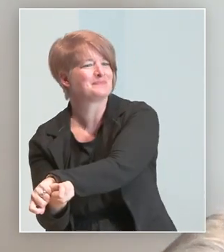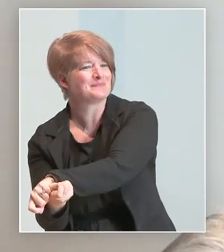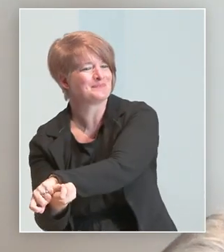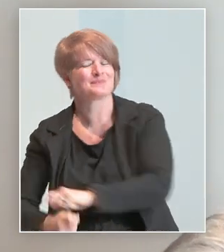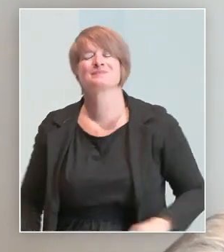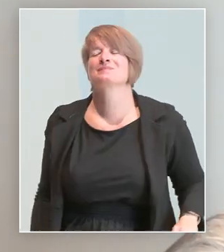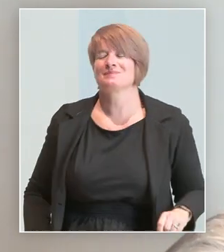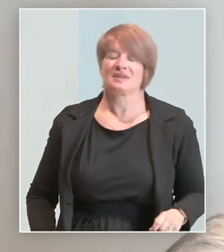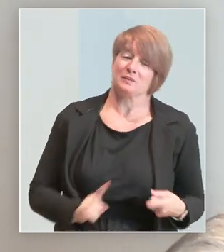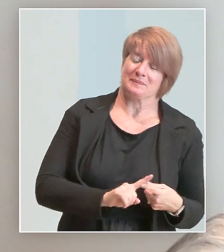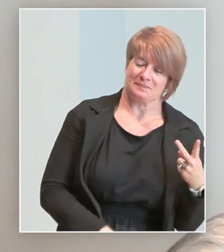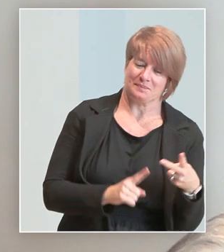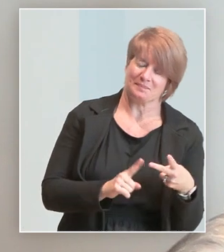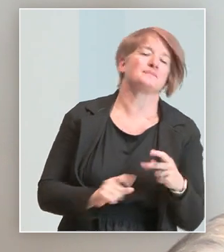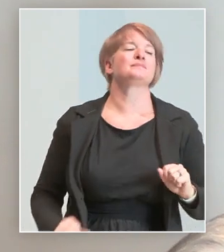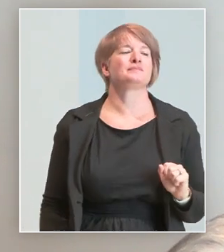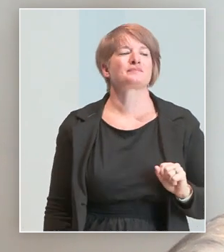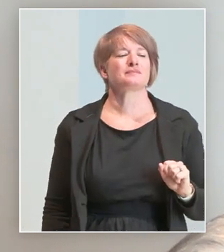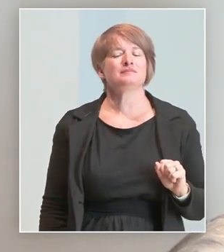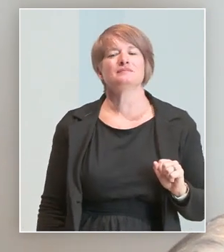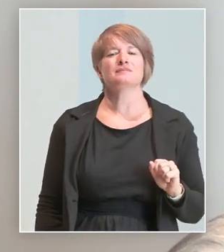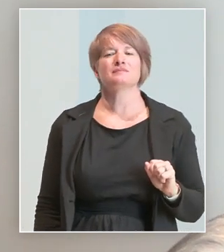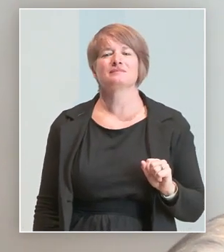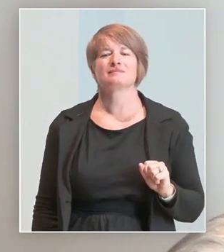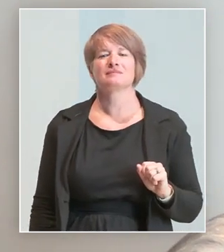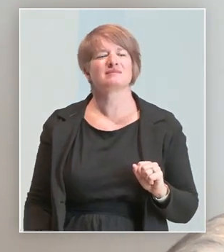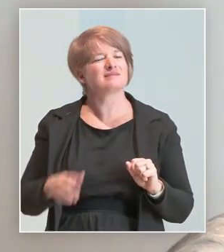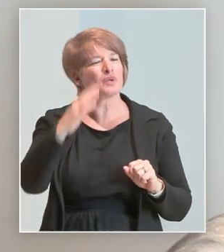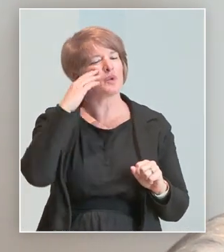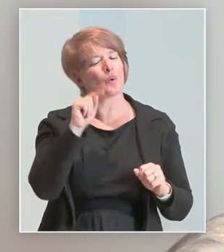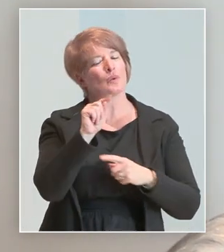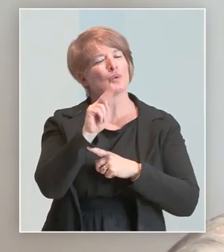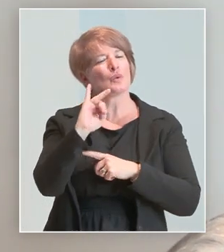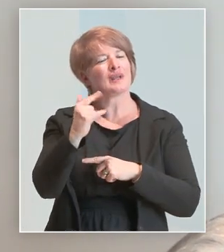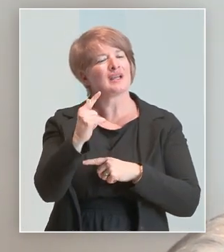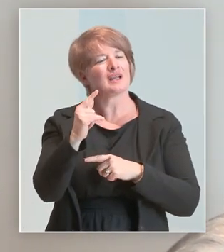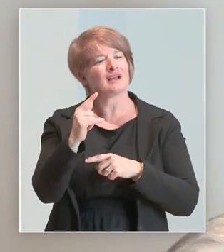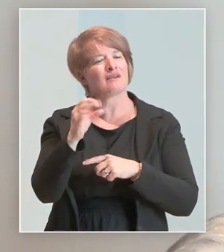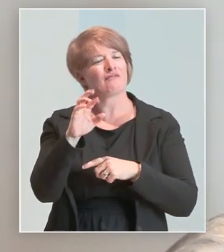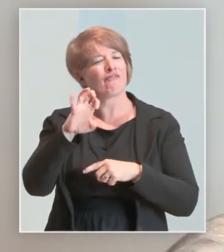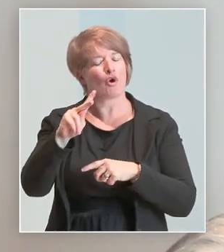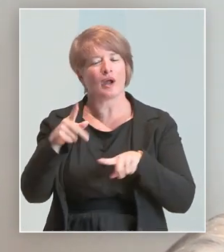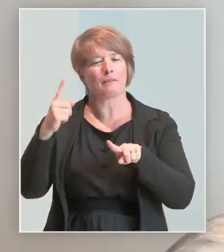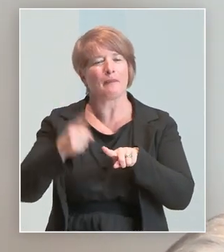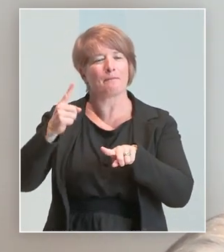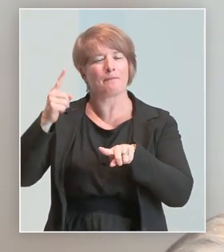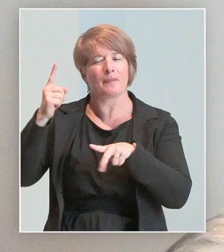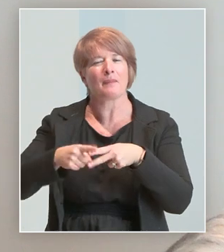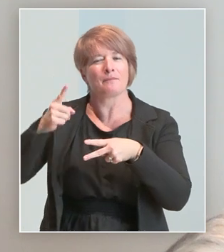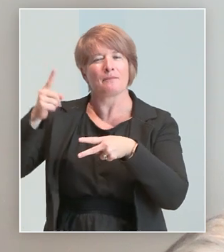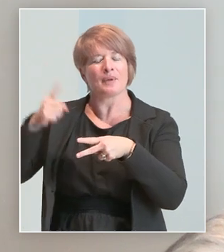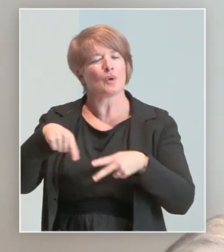Two, be the body that is the tuning fork. Be the body that receives the invitations.